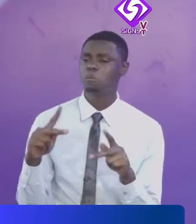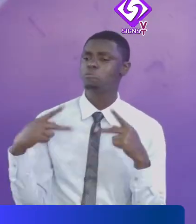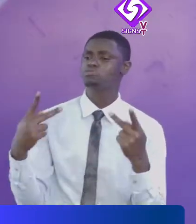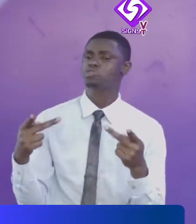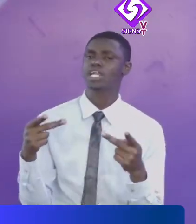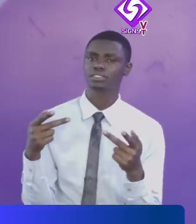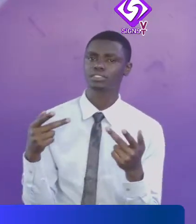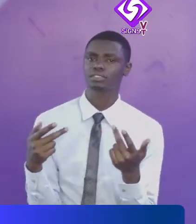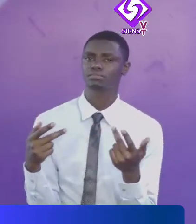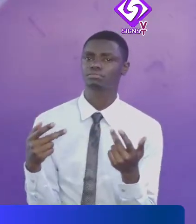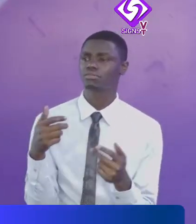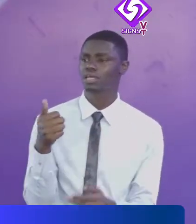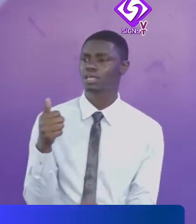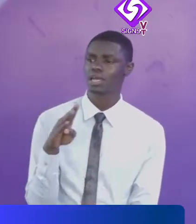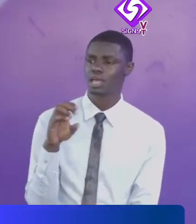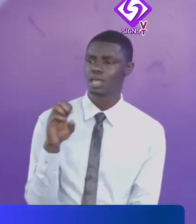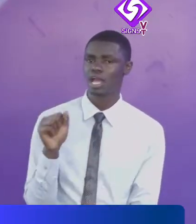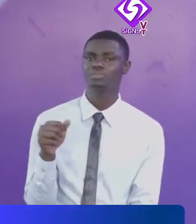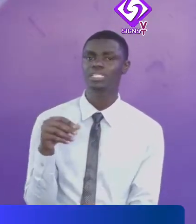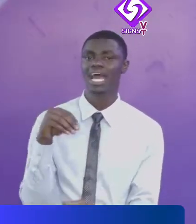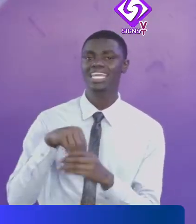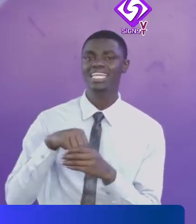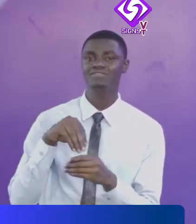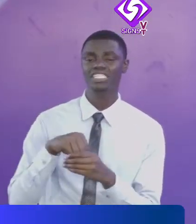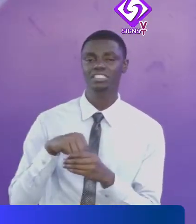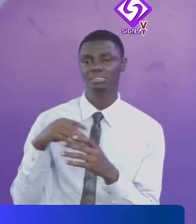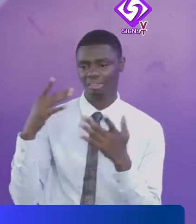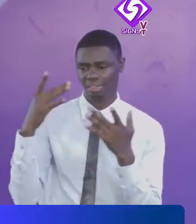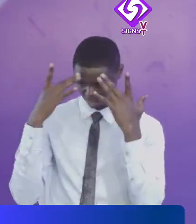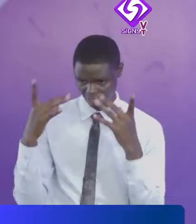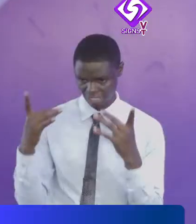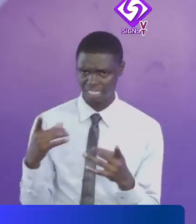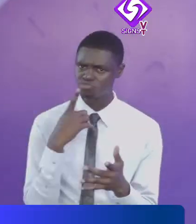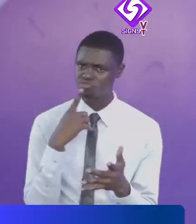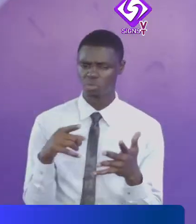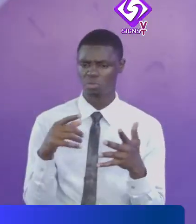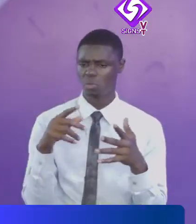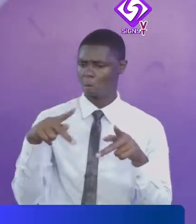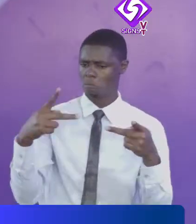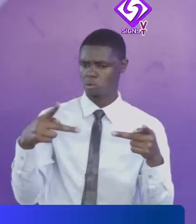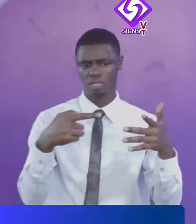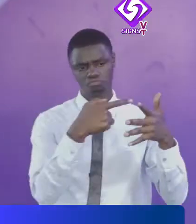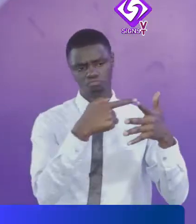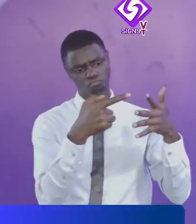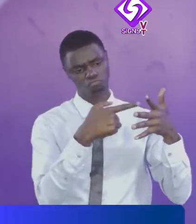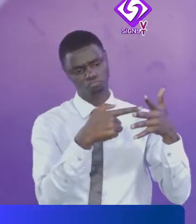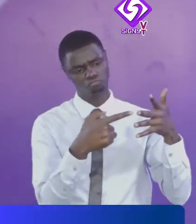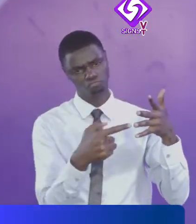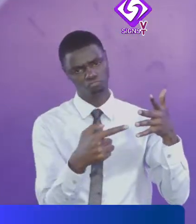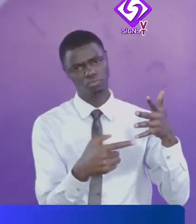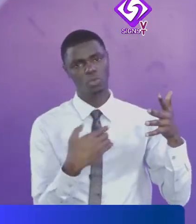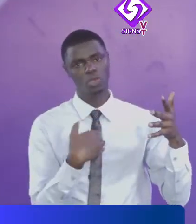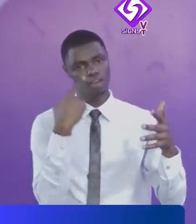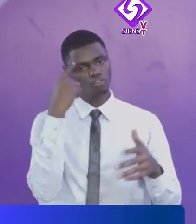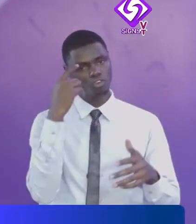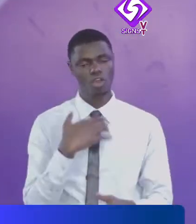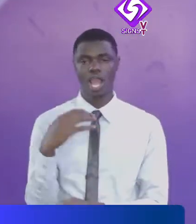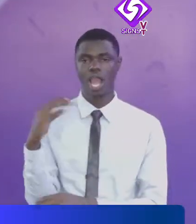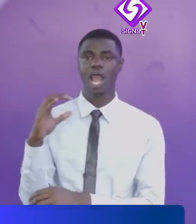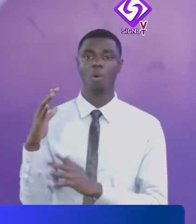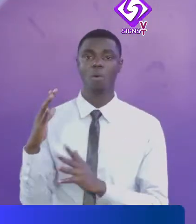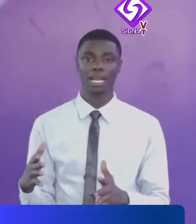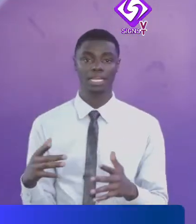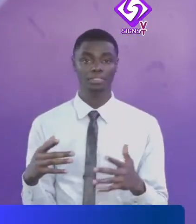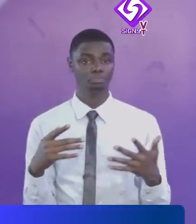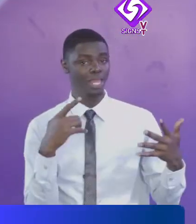did ABSA Investment decide to say, these are the products that we're going to have for our clients? When you look